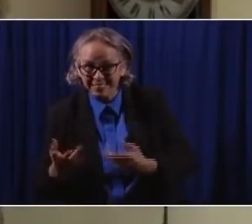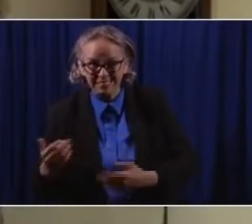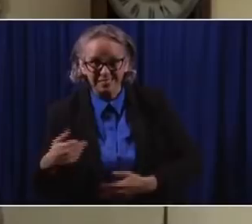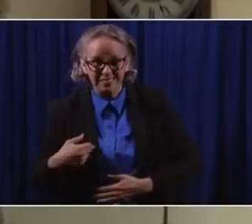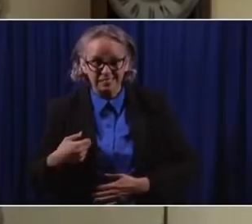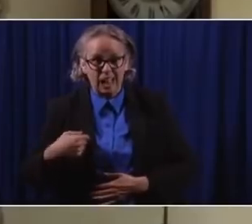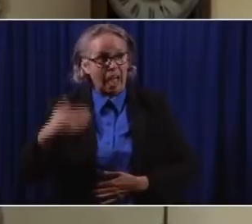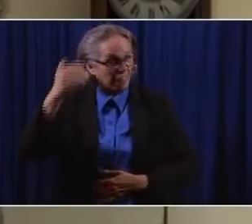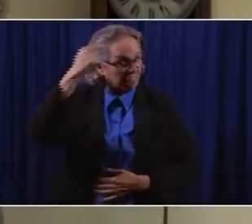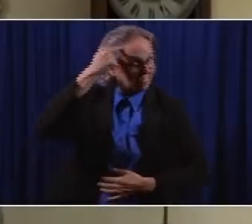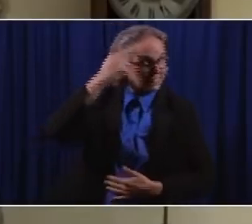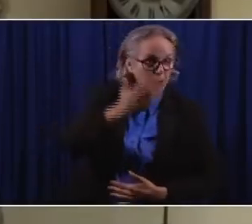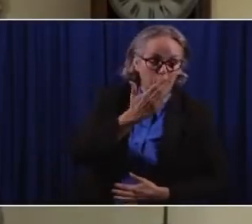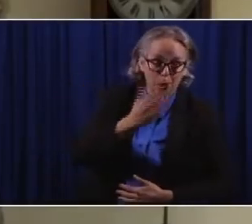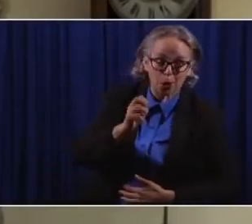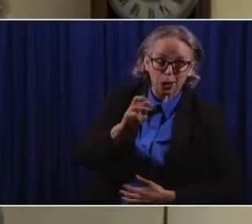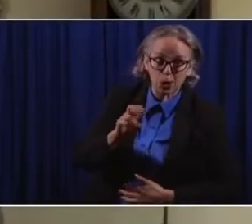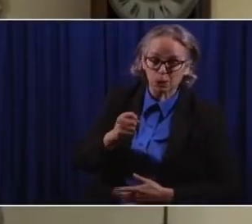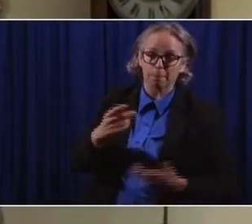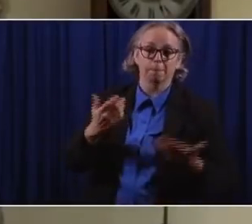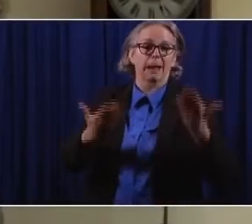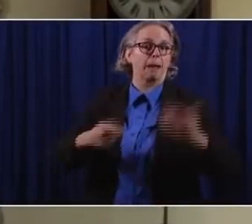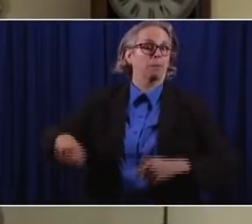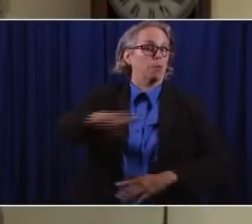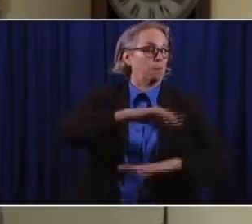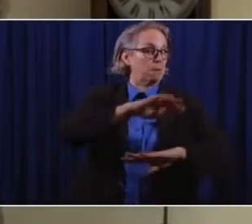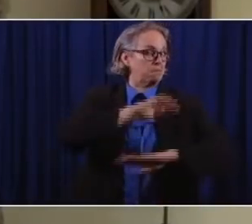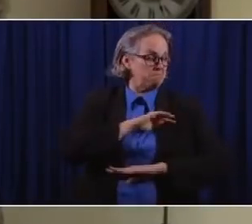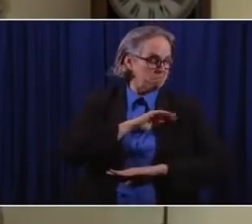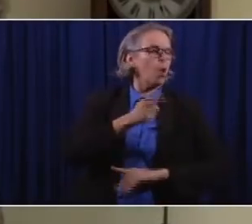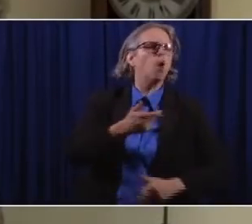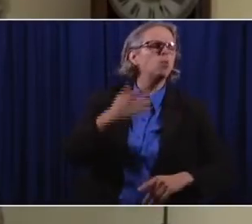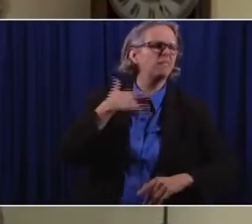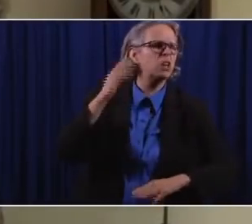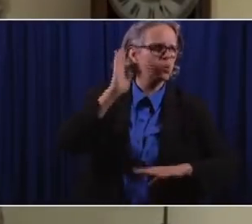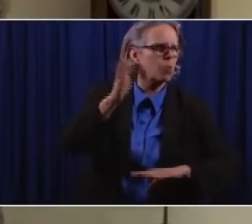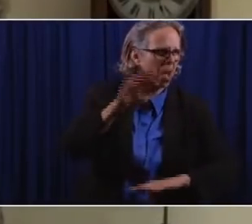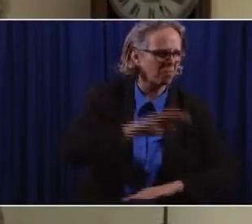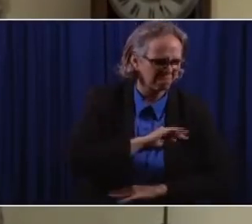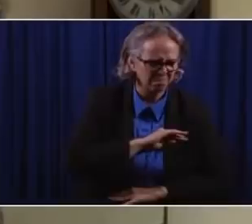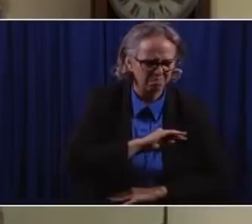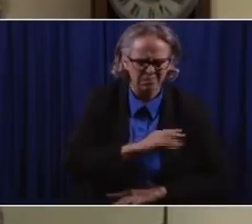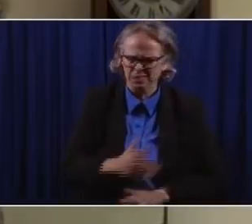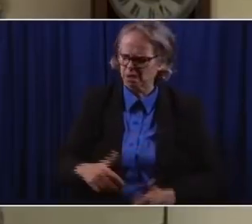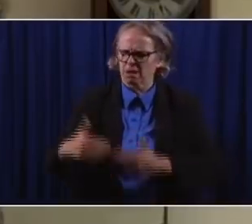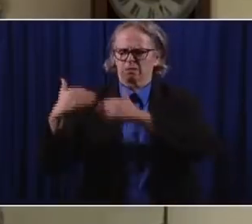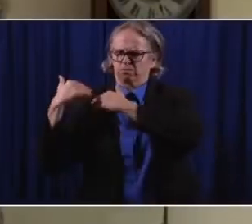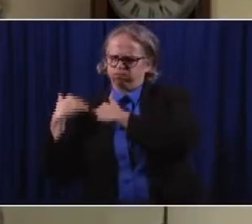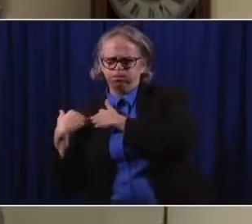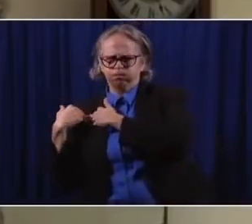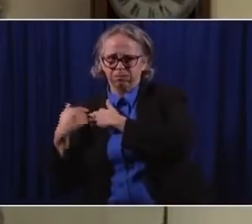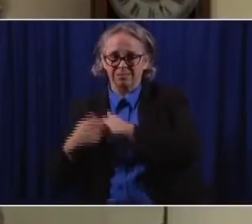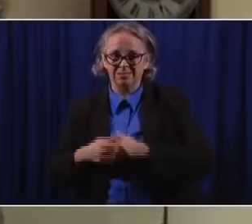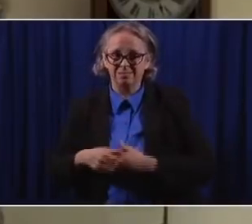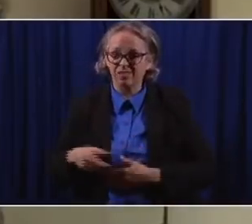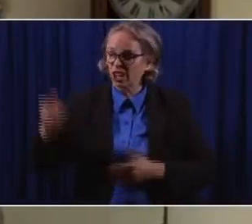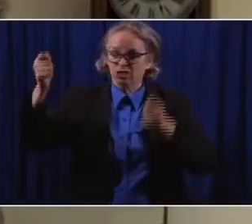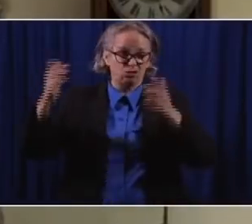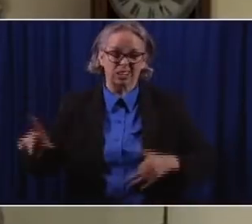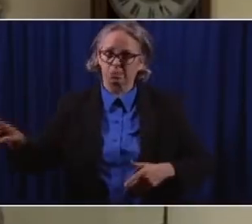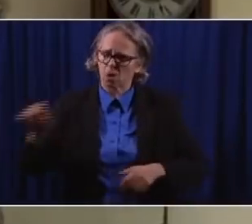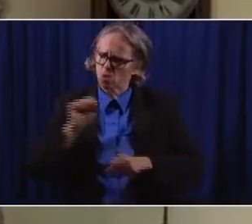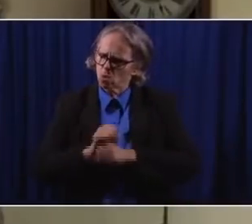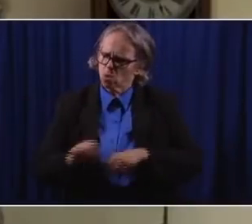happy with it, and it's being done in I think a very responsible way. And the director has been working on this, I know, very hard. Director?